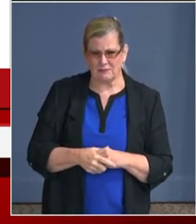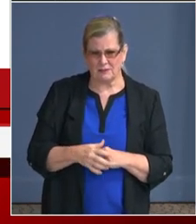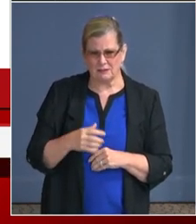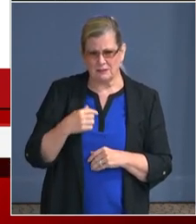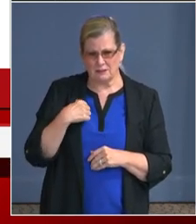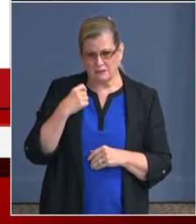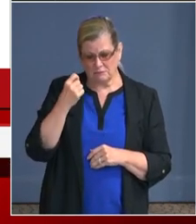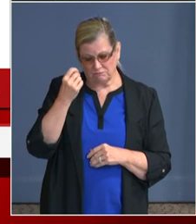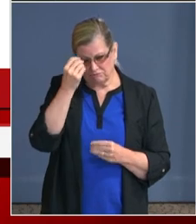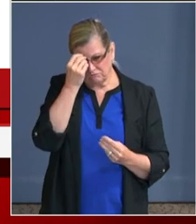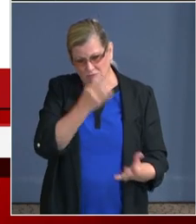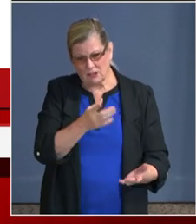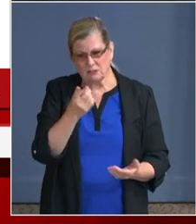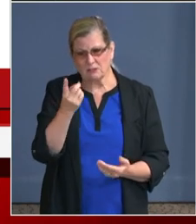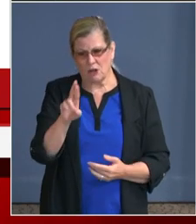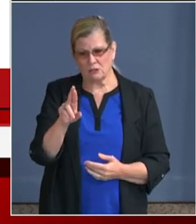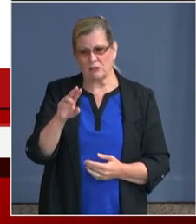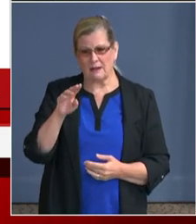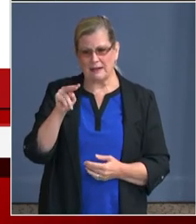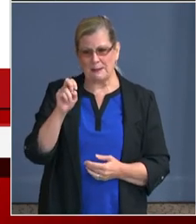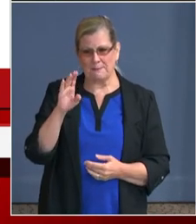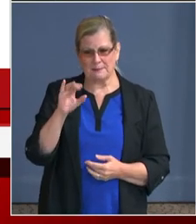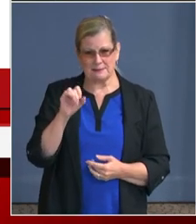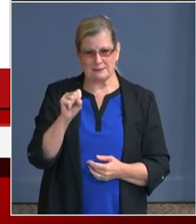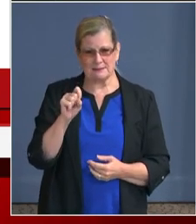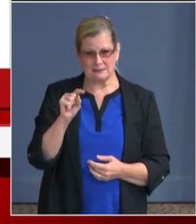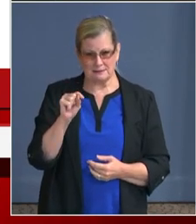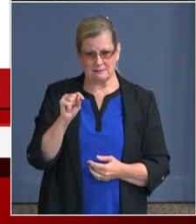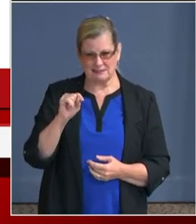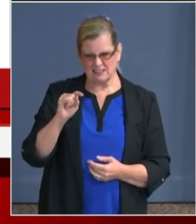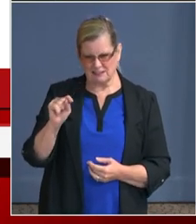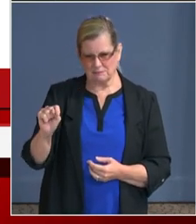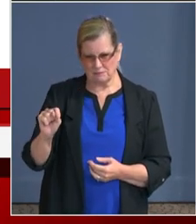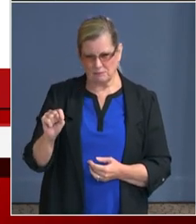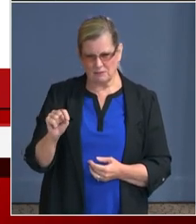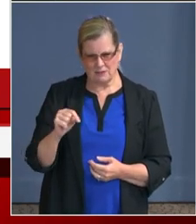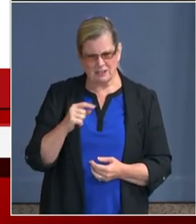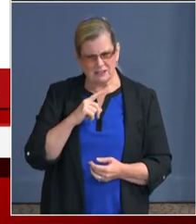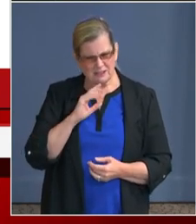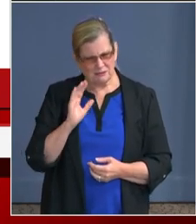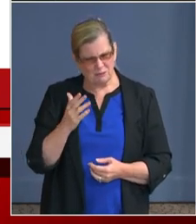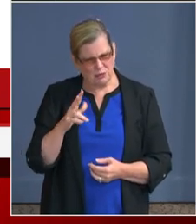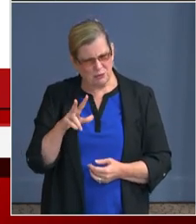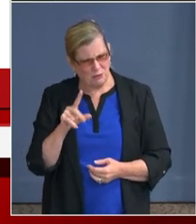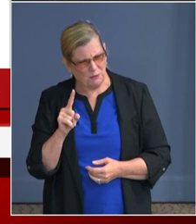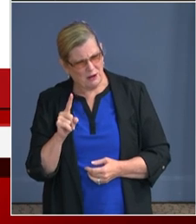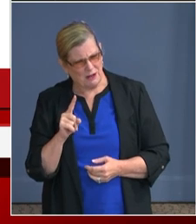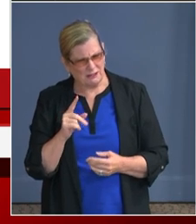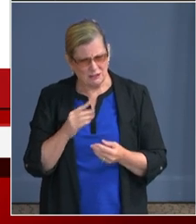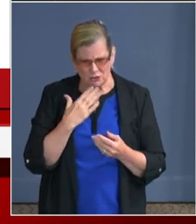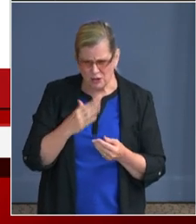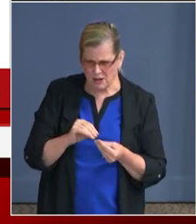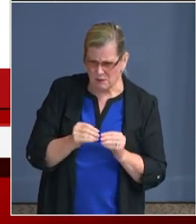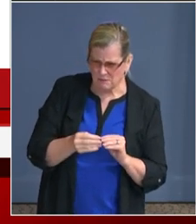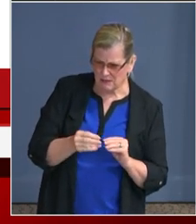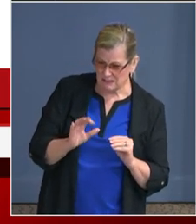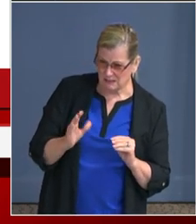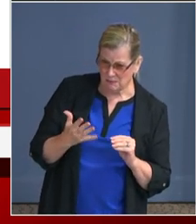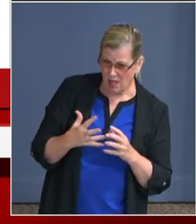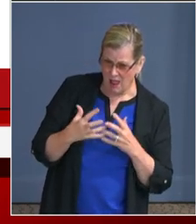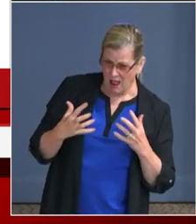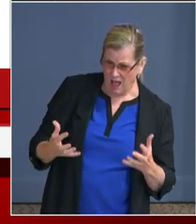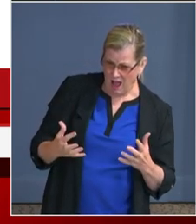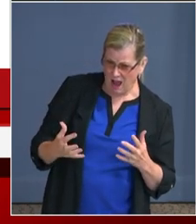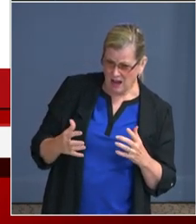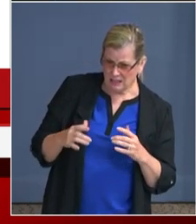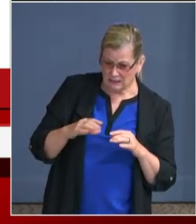considered where we were at the height, 31 seems like a good number. That doesn't seem like a lot. It seems like we're doing